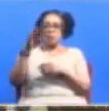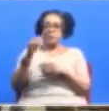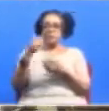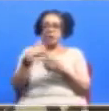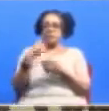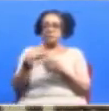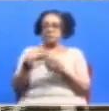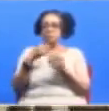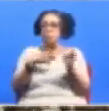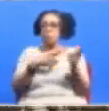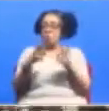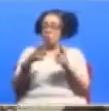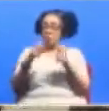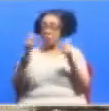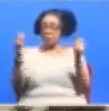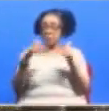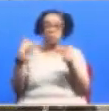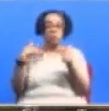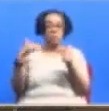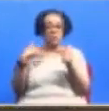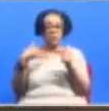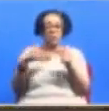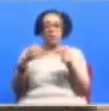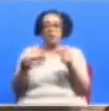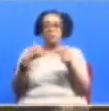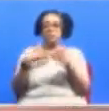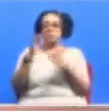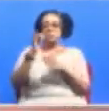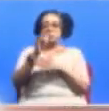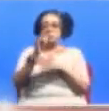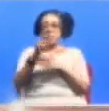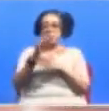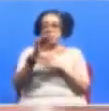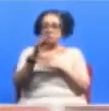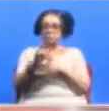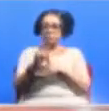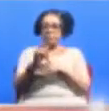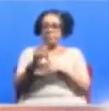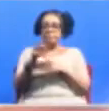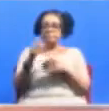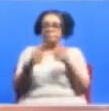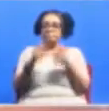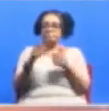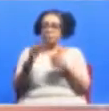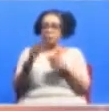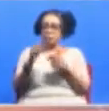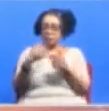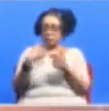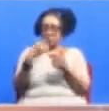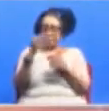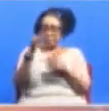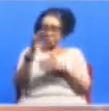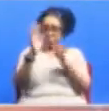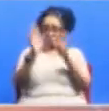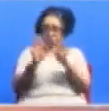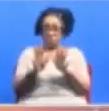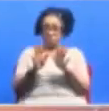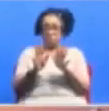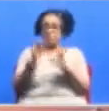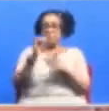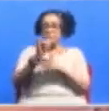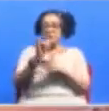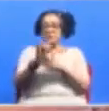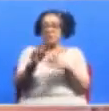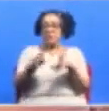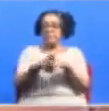stock theft, this time telling them the exercise will go on for eternity should it be necessary. This is even after residents pleaded